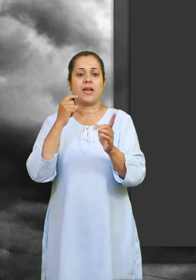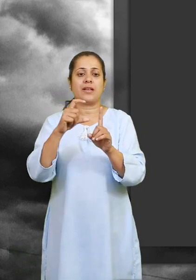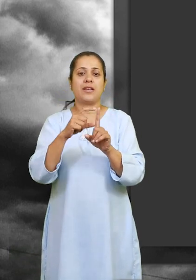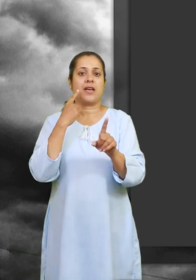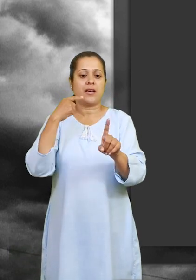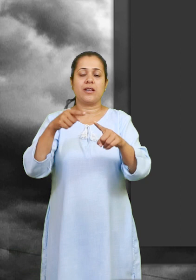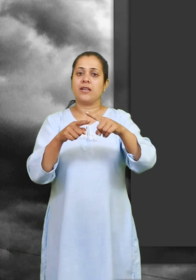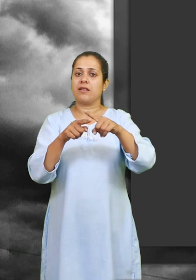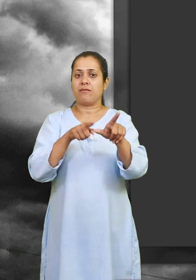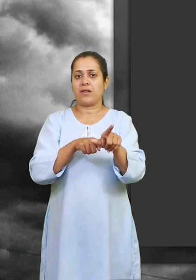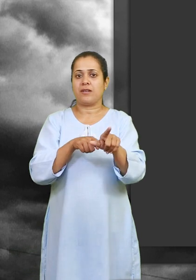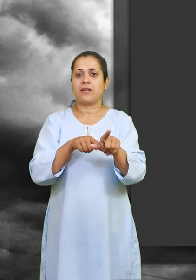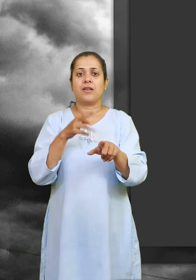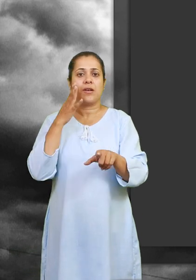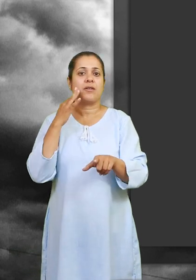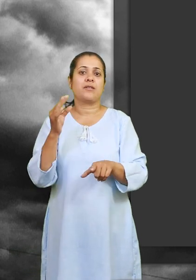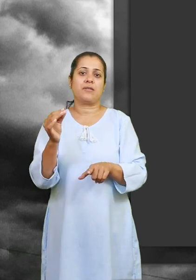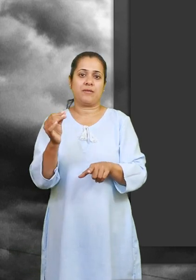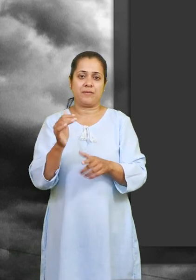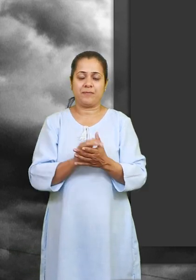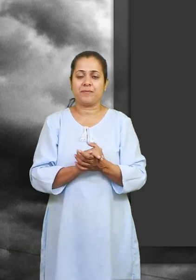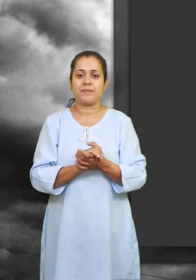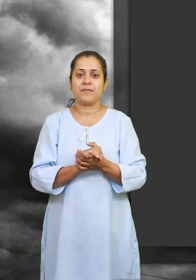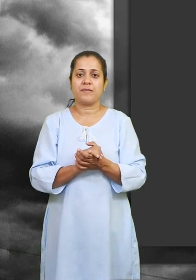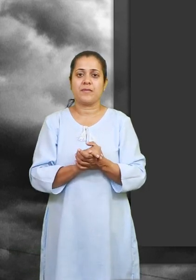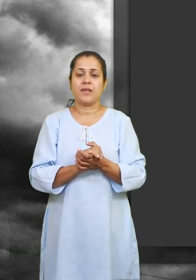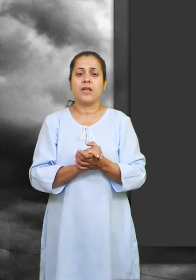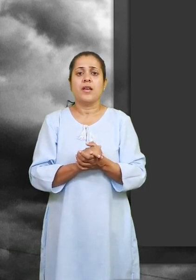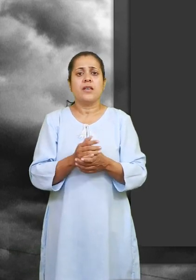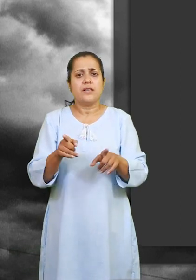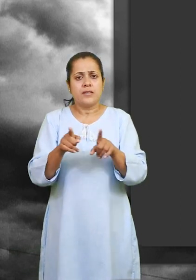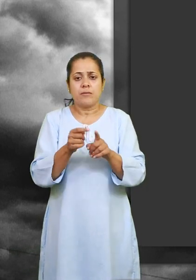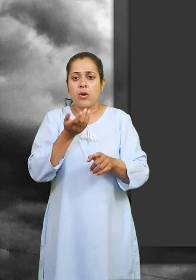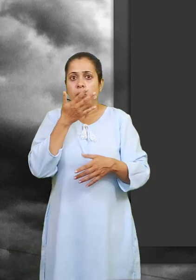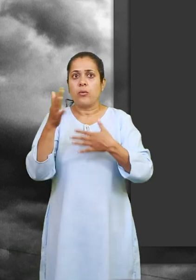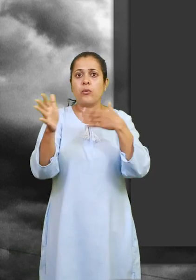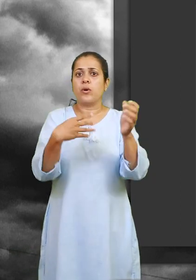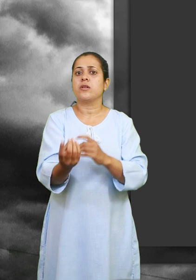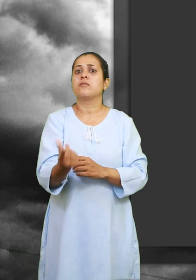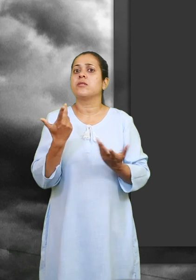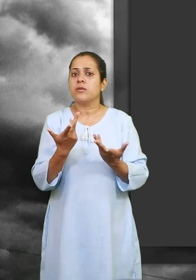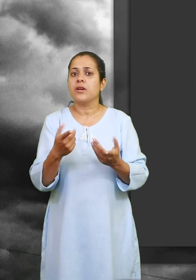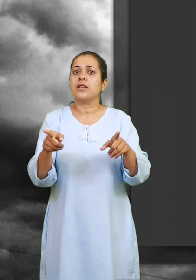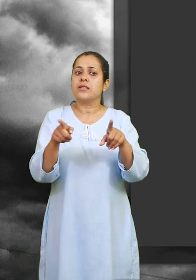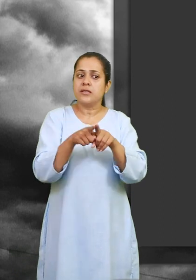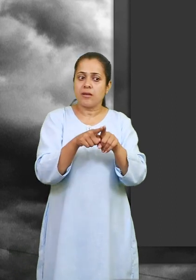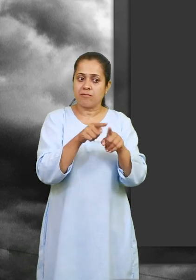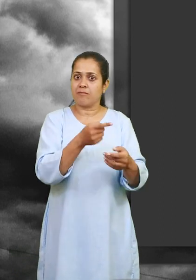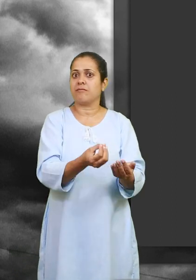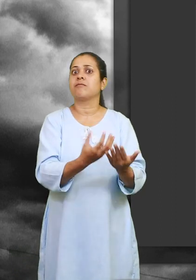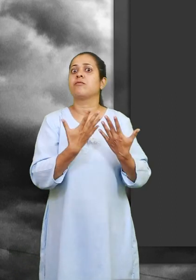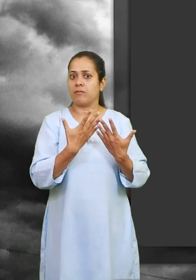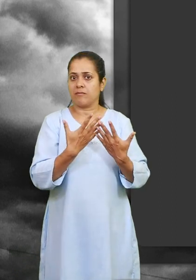humidity. It also will tell us about the wind speed, how much of wind